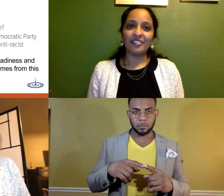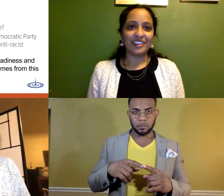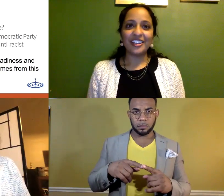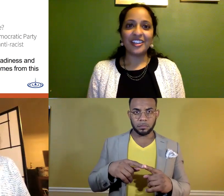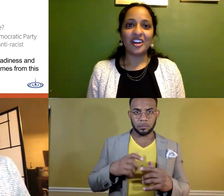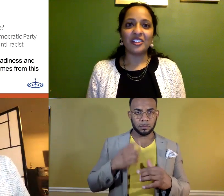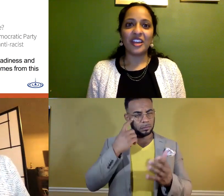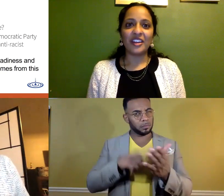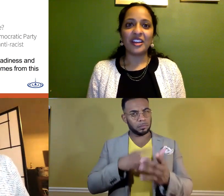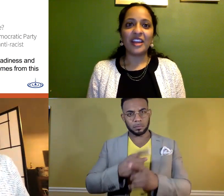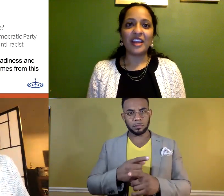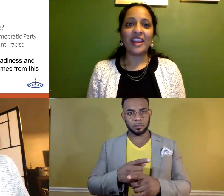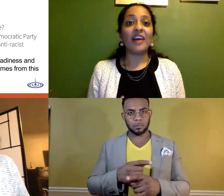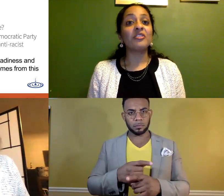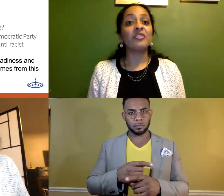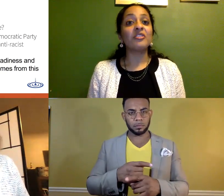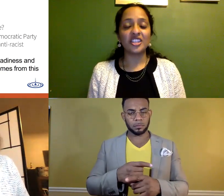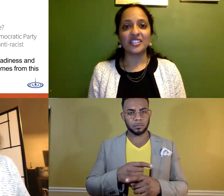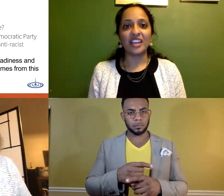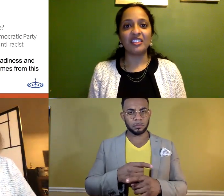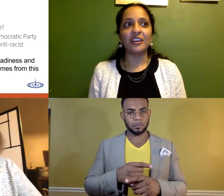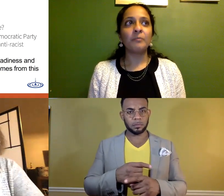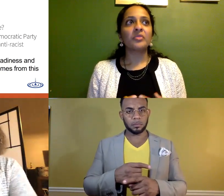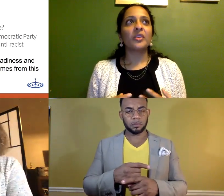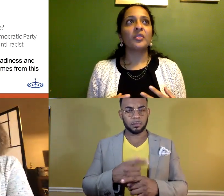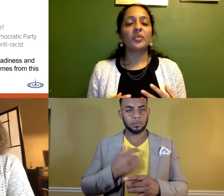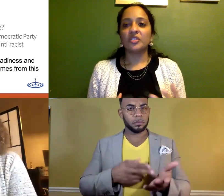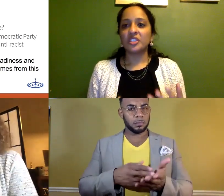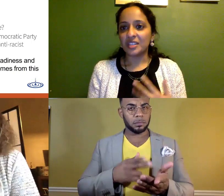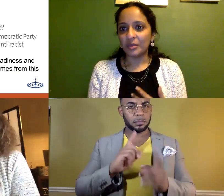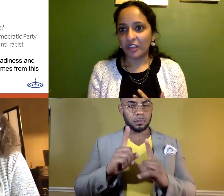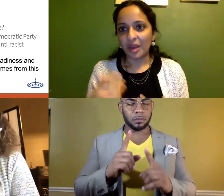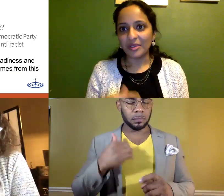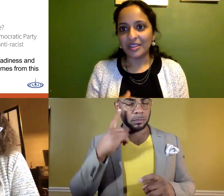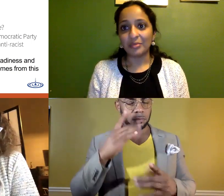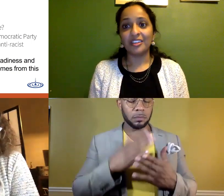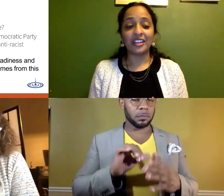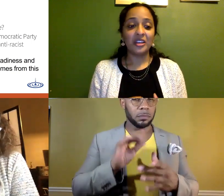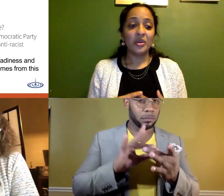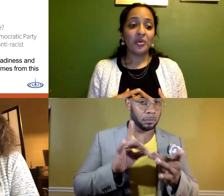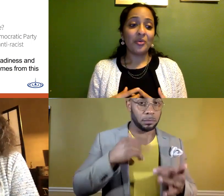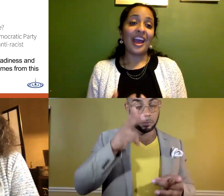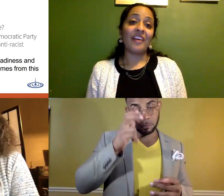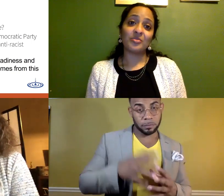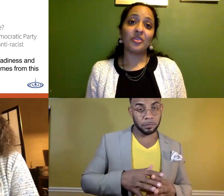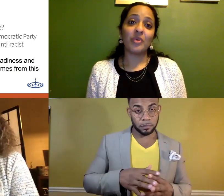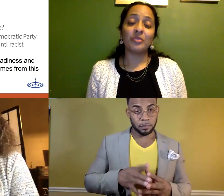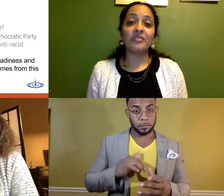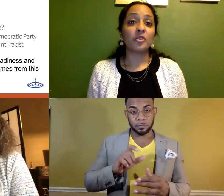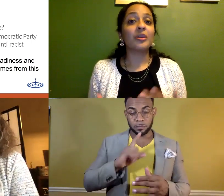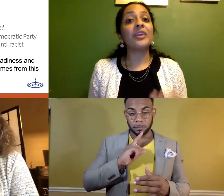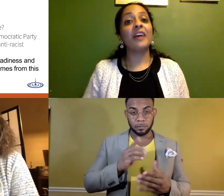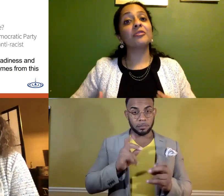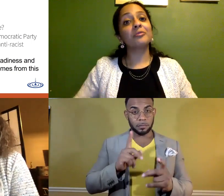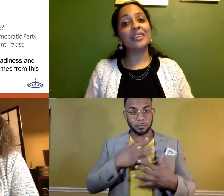call it out, right? Call and have those honest conversations. And I think to some of the other comments I'm hearing, we have to be okay with